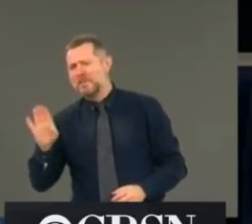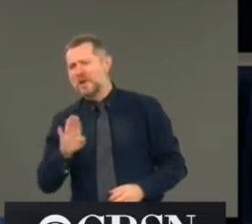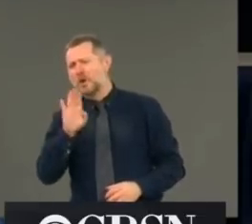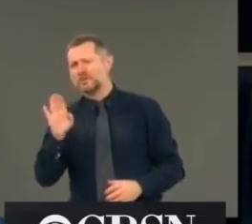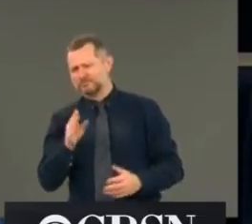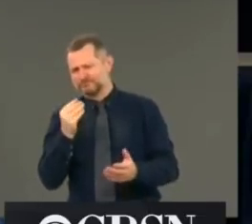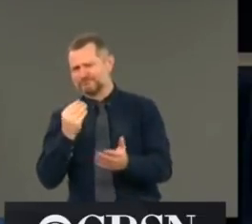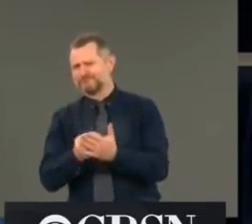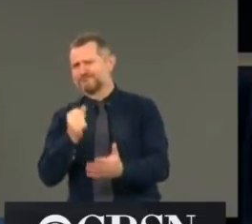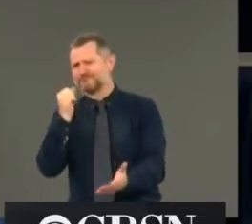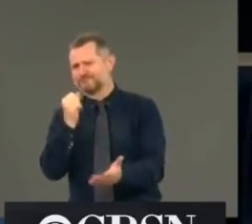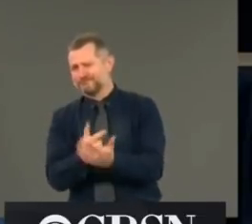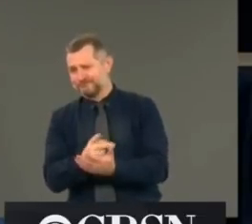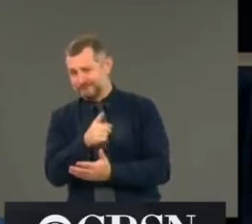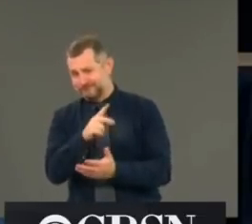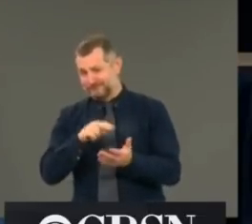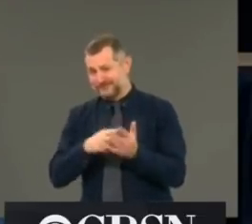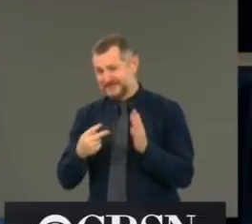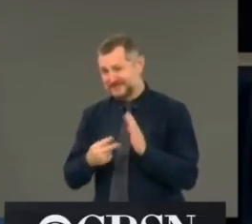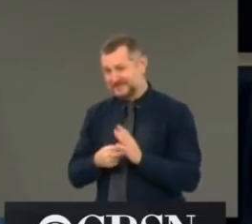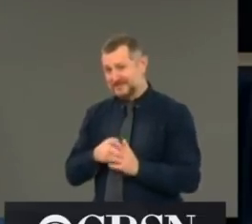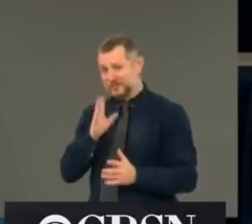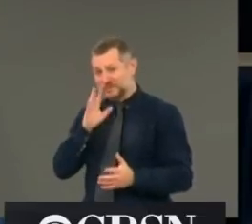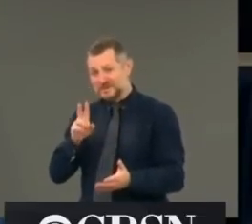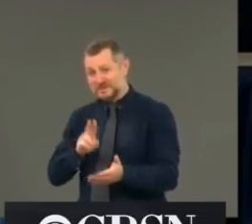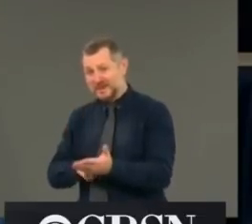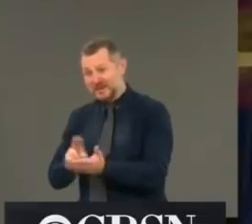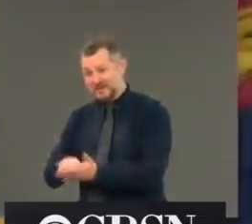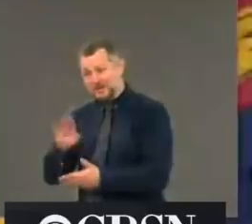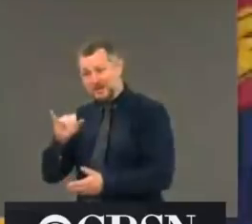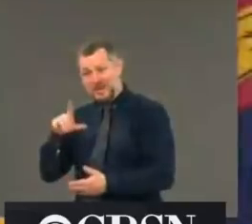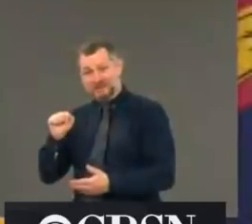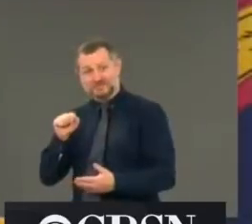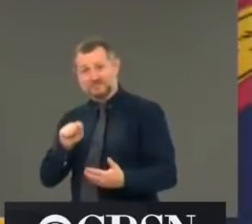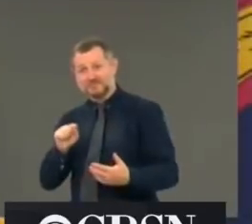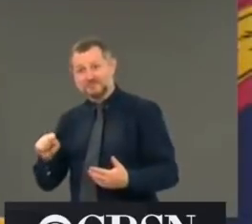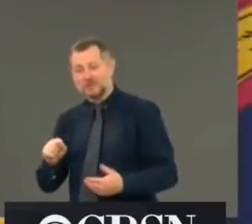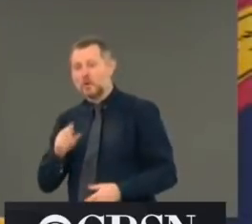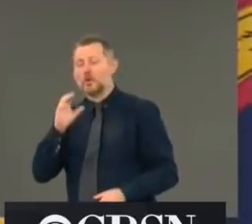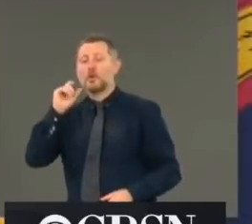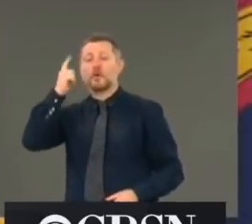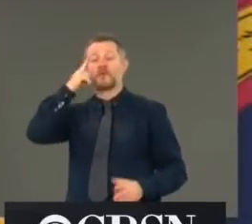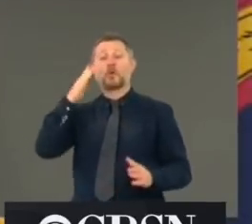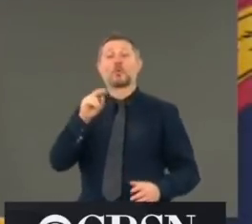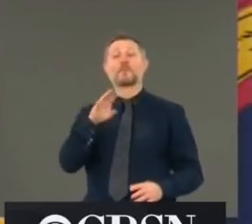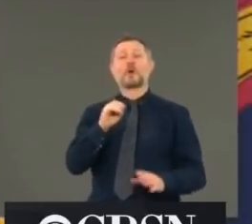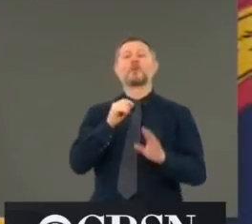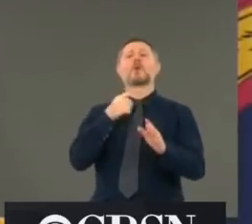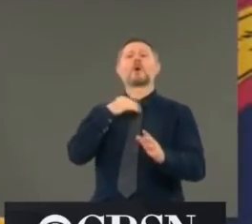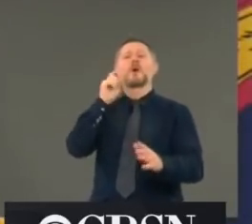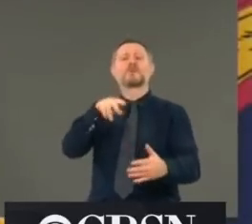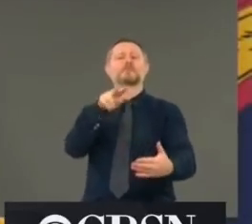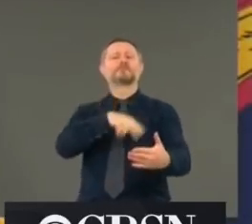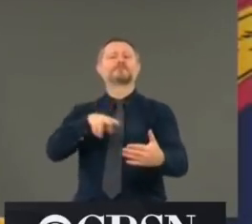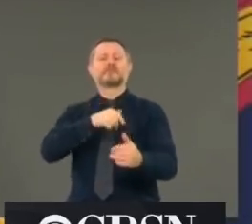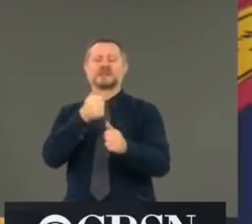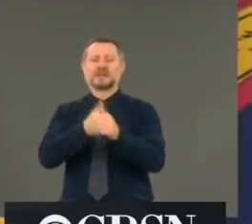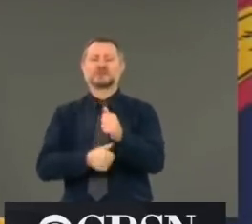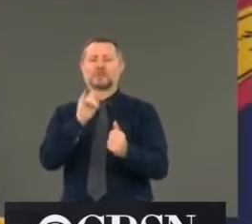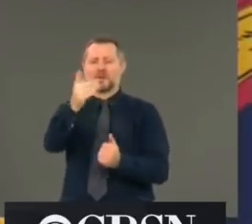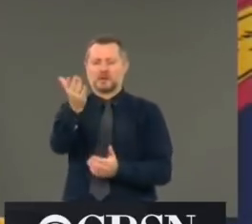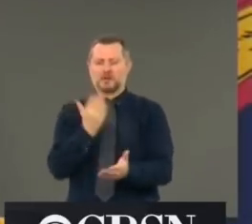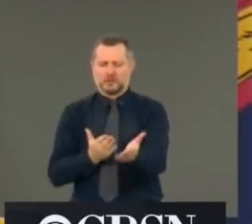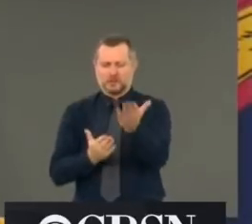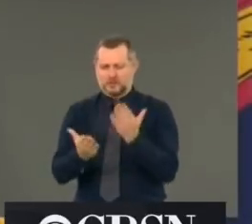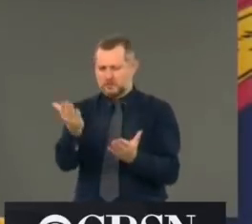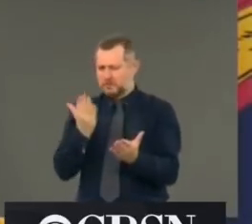local governments, would you sign those bills? And if not, do you think I'll sign, I have to review them, but you'll always